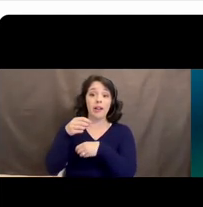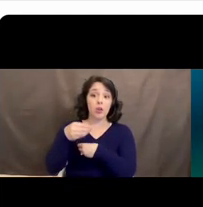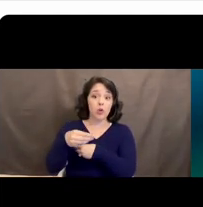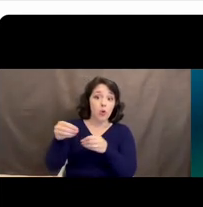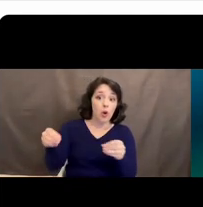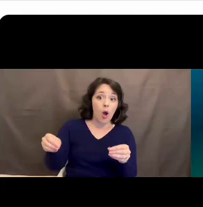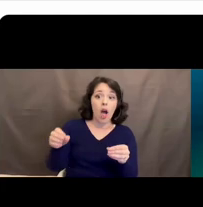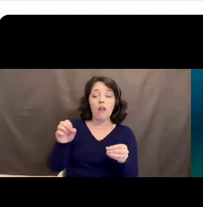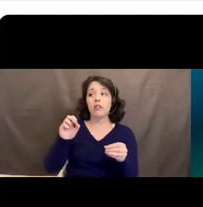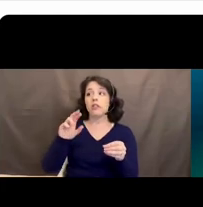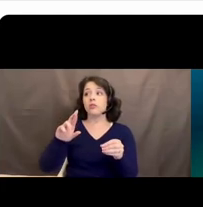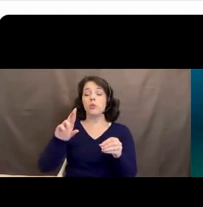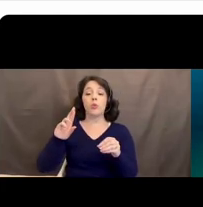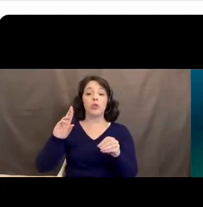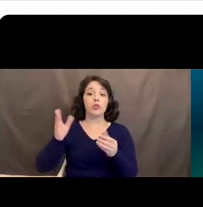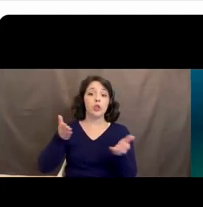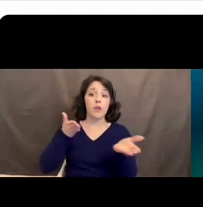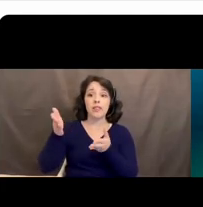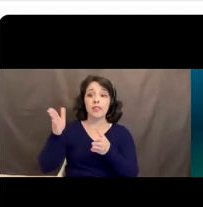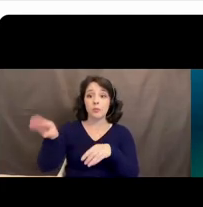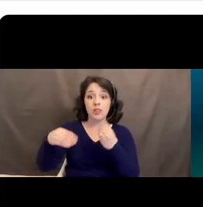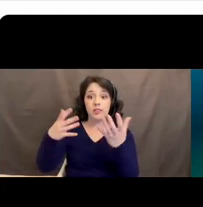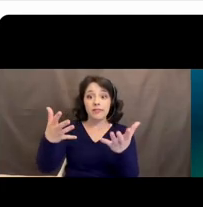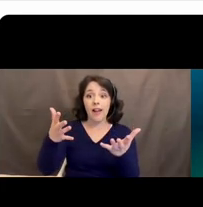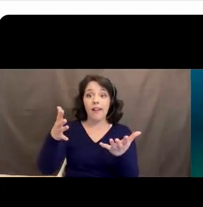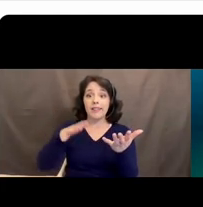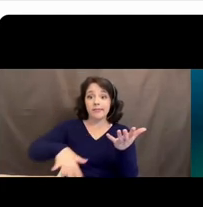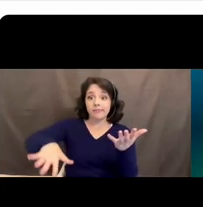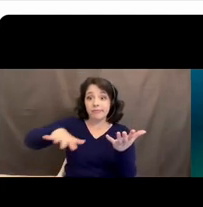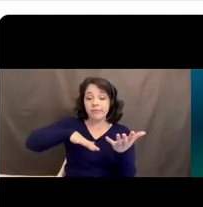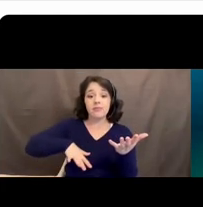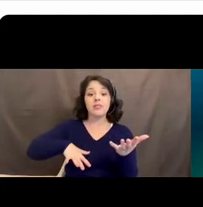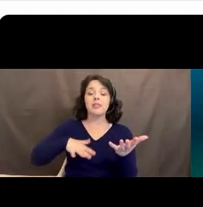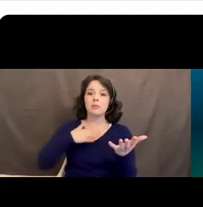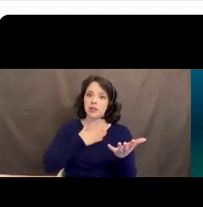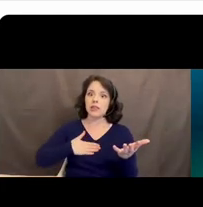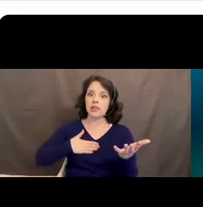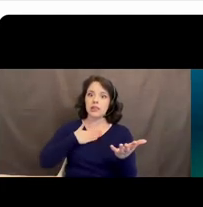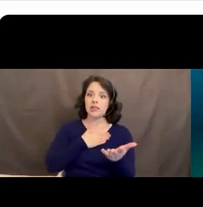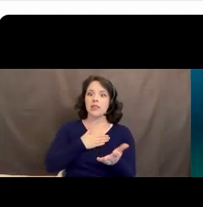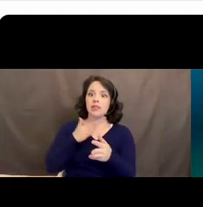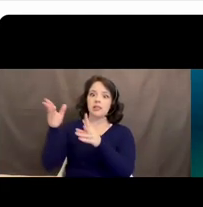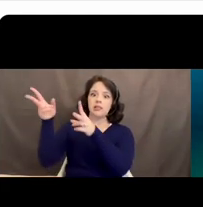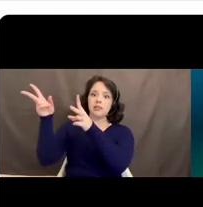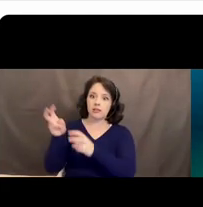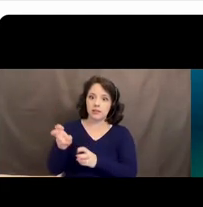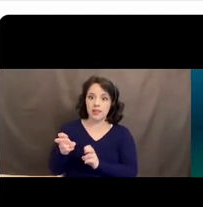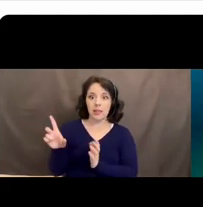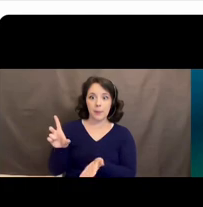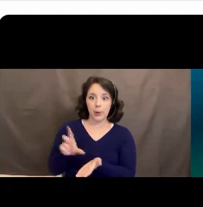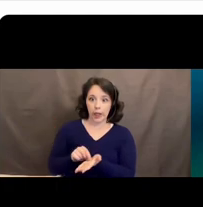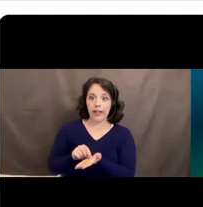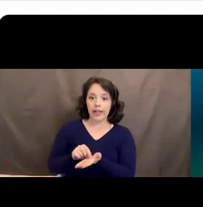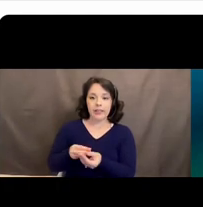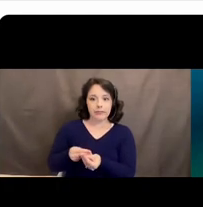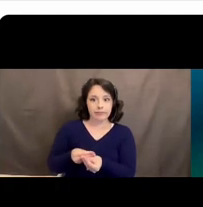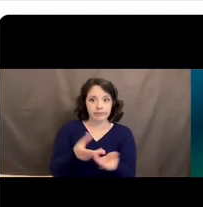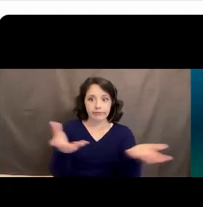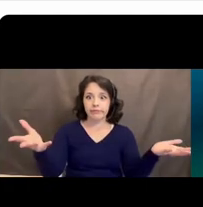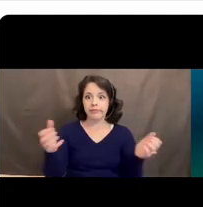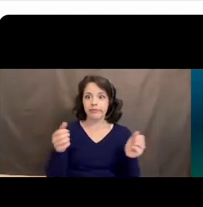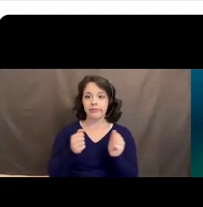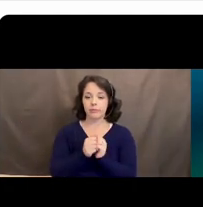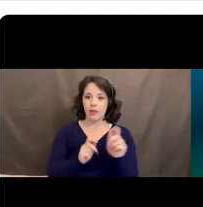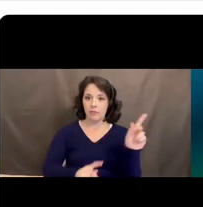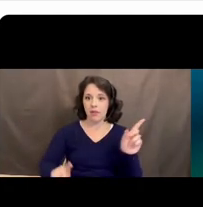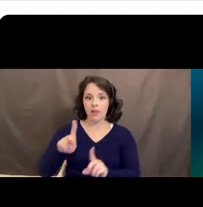provision setting, we kindly request that you would make hard copies available to the individuals that you serve, their